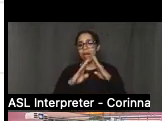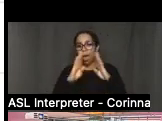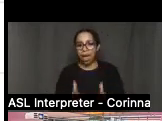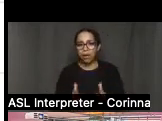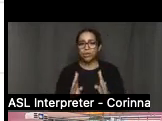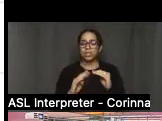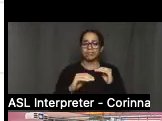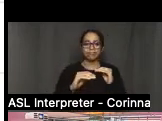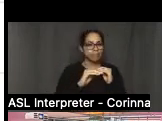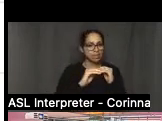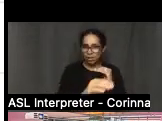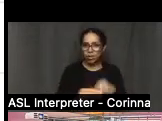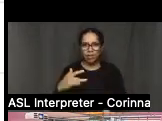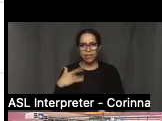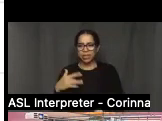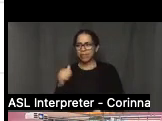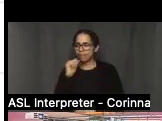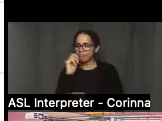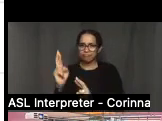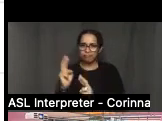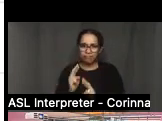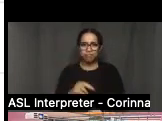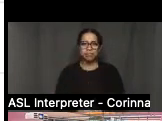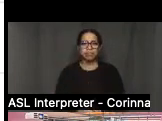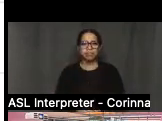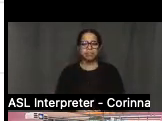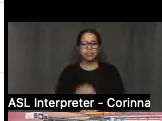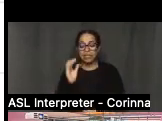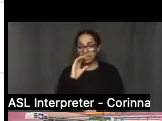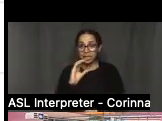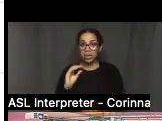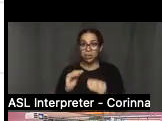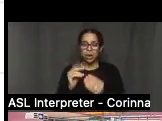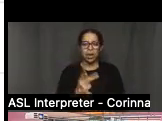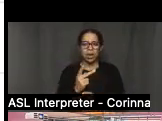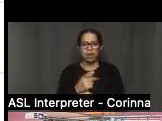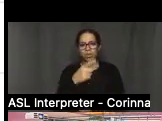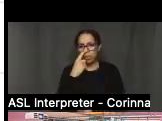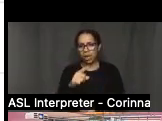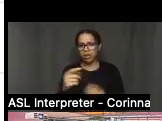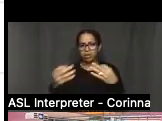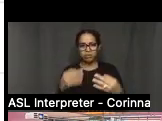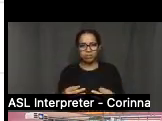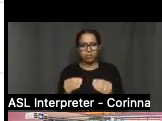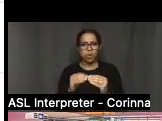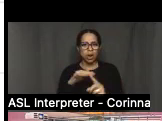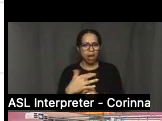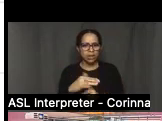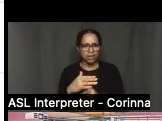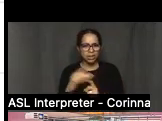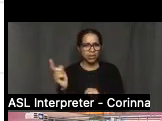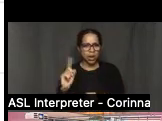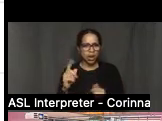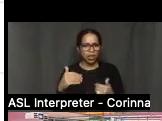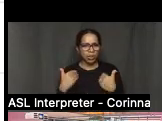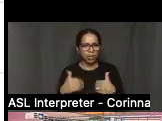feeling disrespect, seeking care. Could you provide a little more context around where those youth tend to be concentrated? Is this a Front